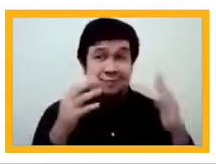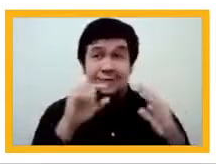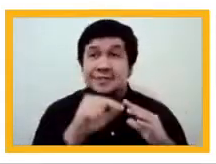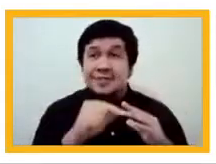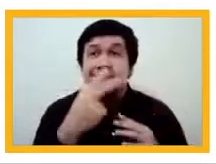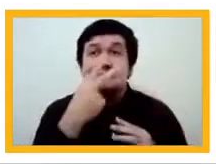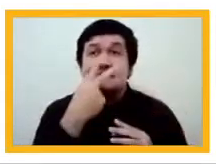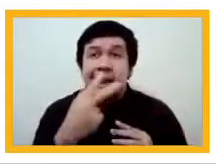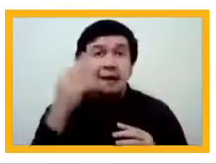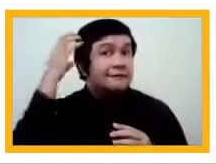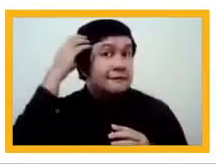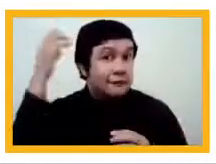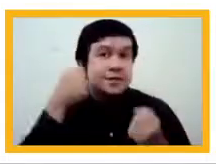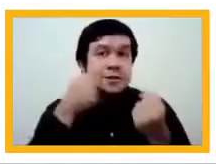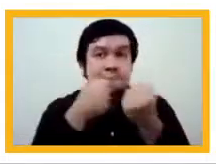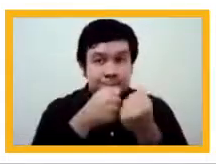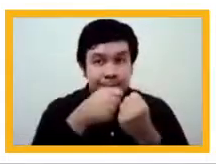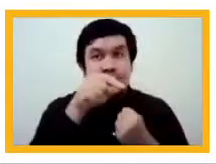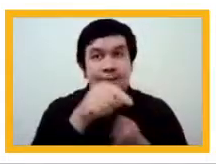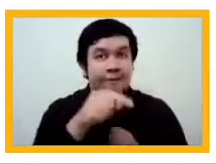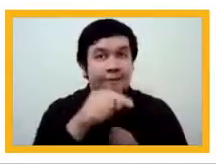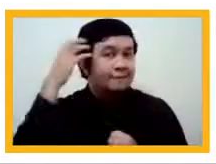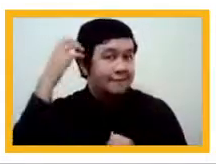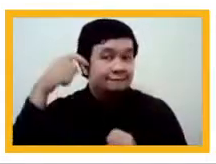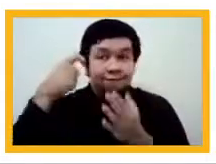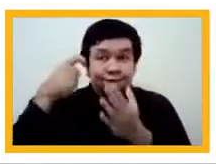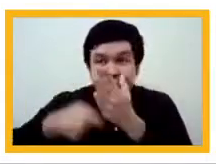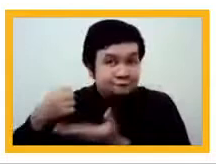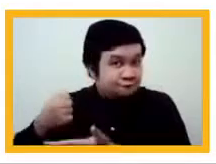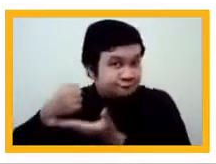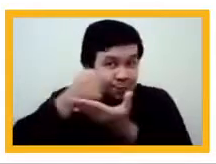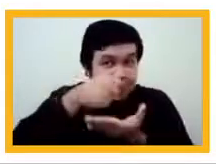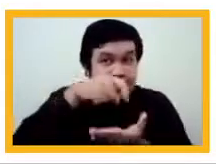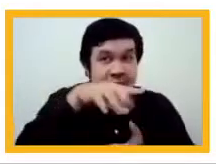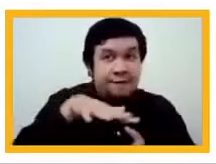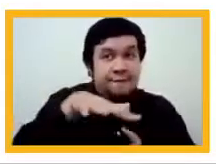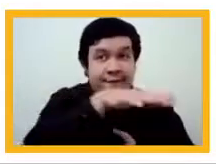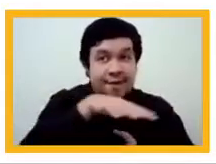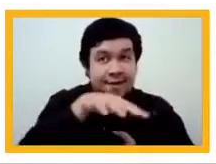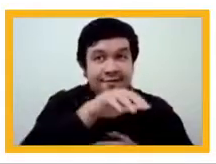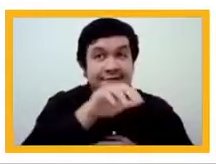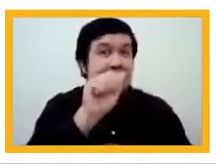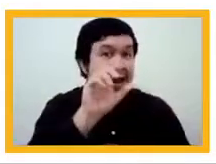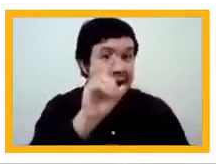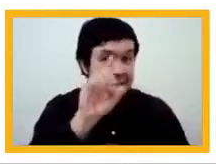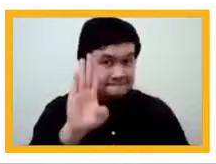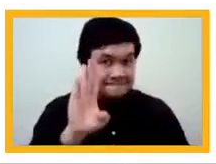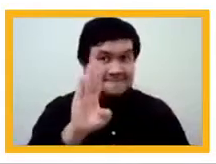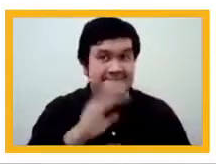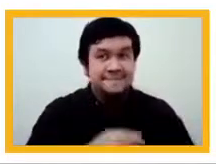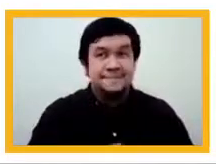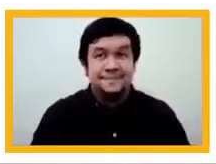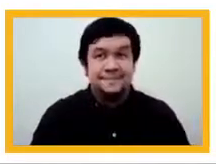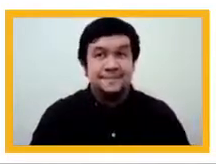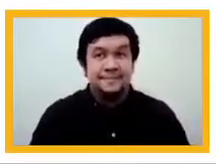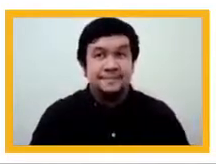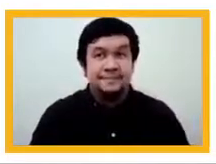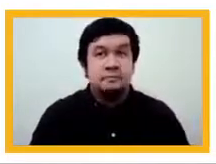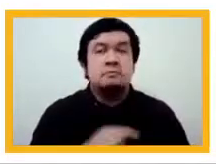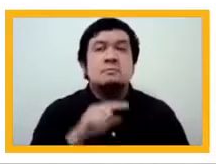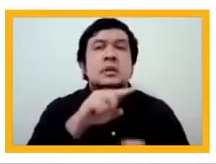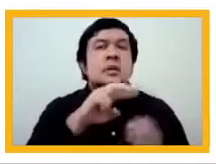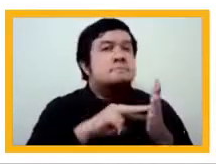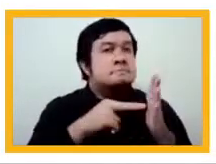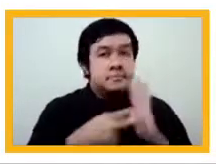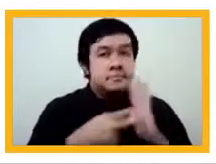the government as well as from the ADB. So you know, it's just like a big picture of